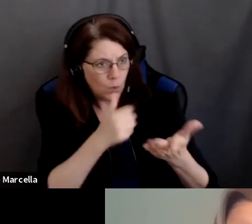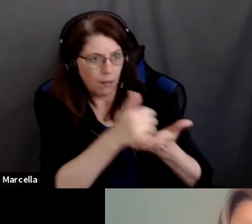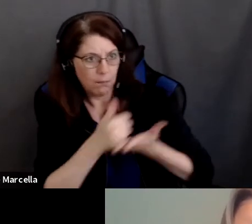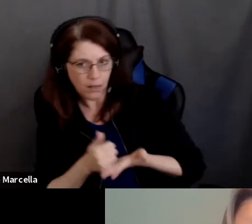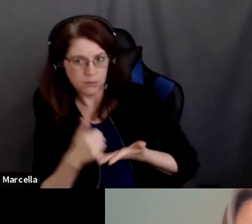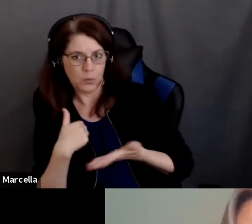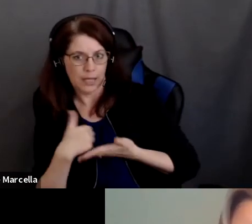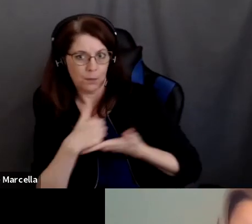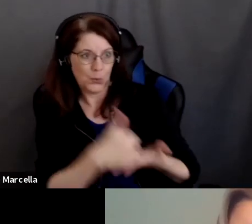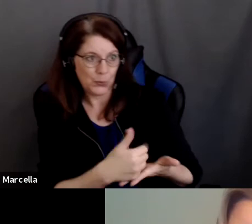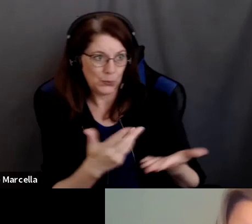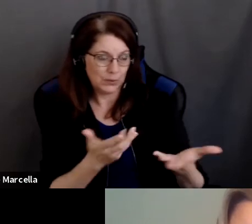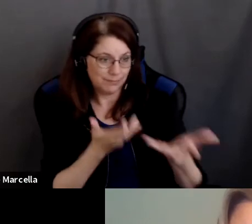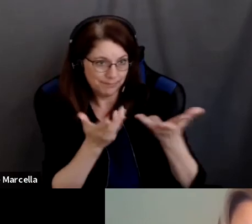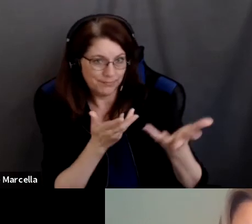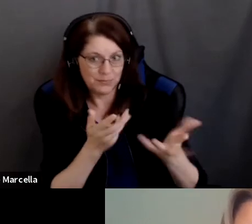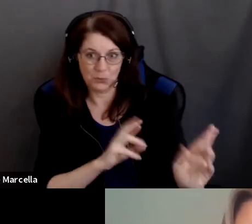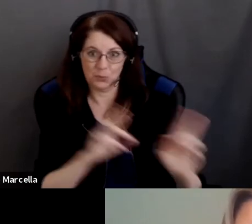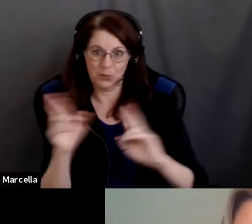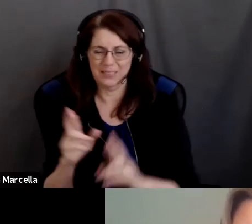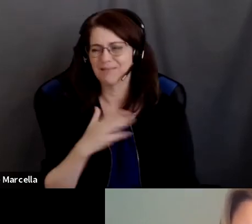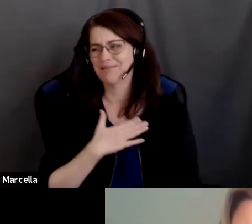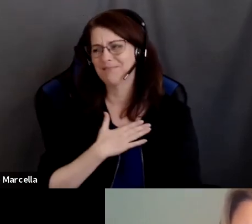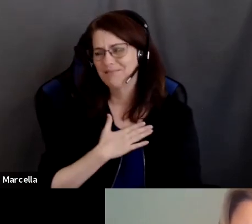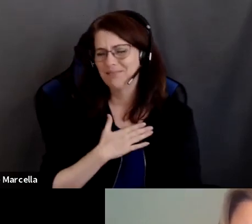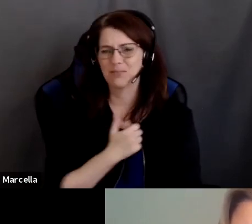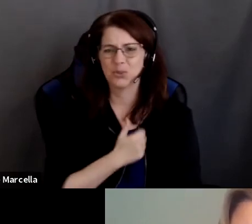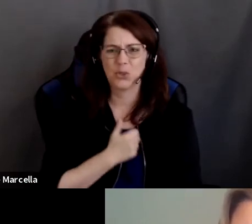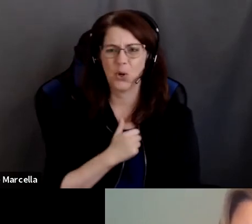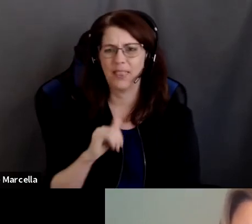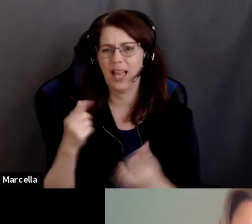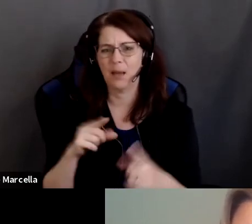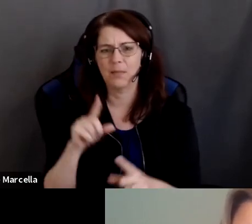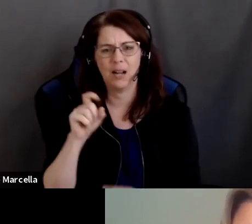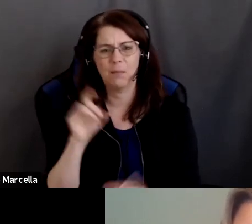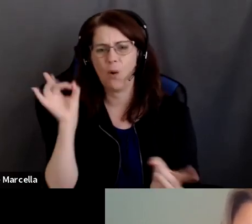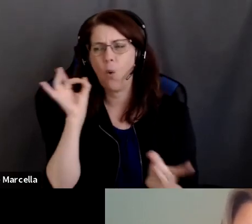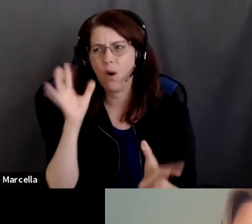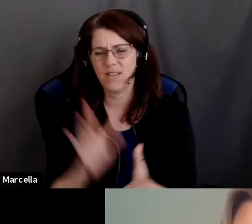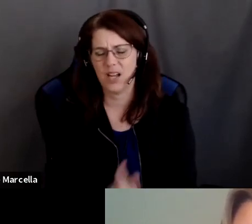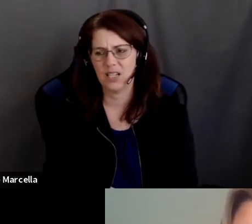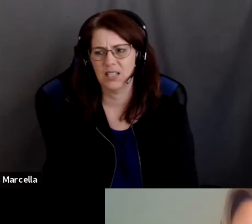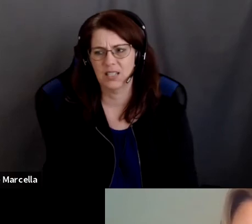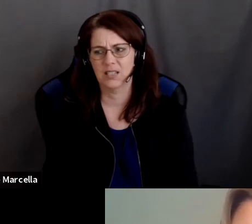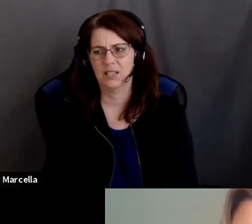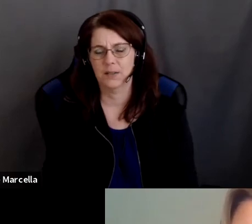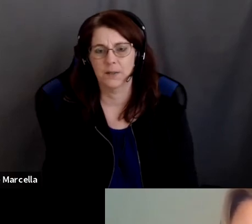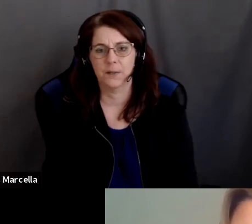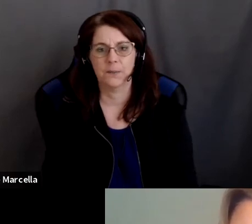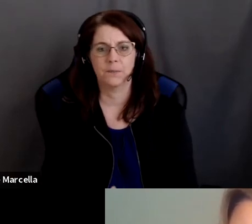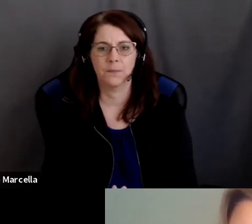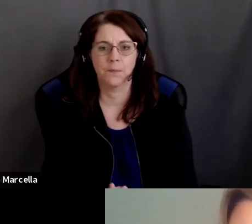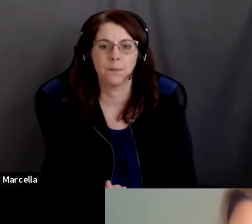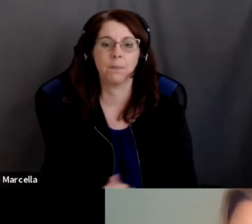us? And again, be prepared. I'm so sorry that happened. That had to be absolutely horrifying. The biggest thing you're